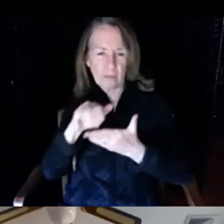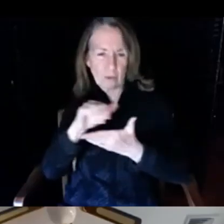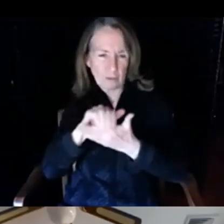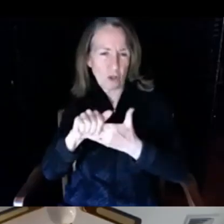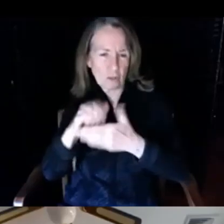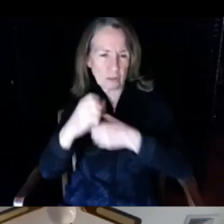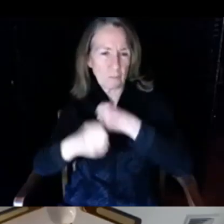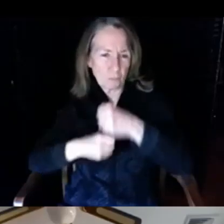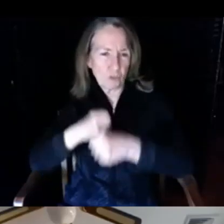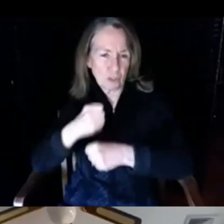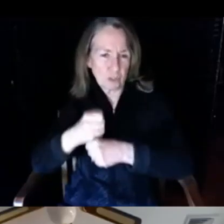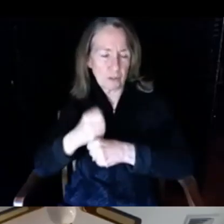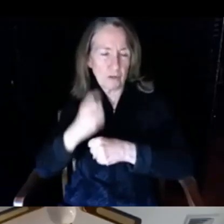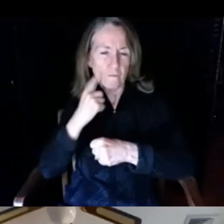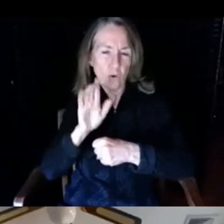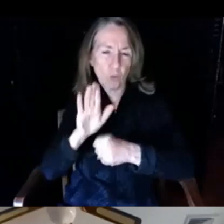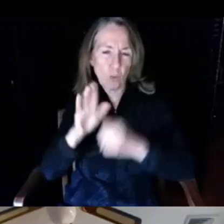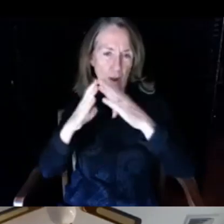for your household.